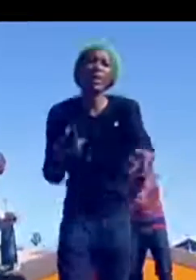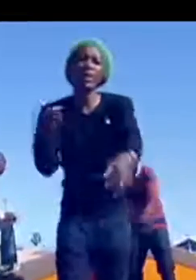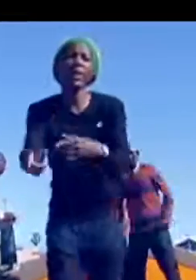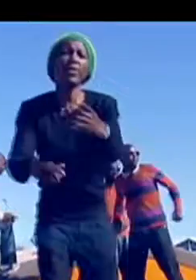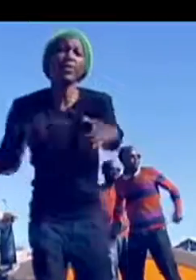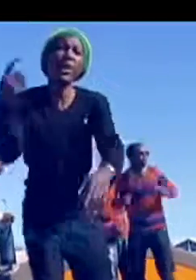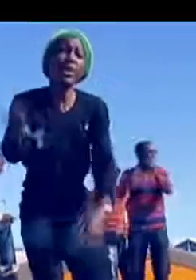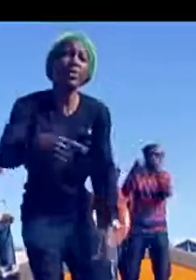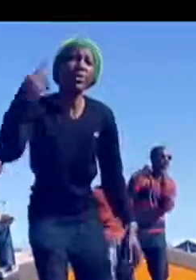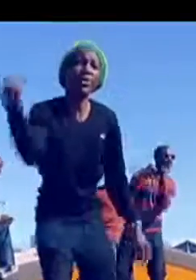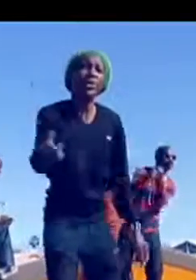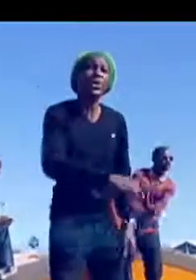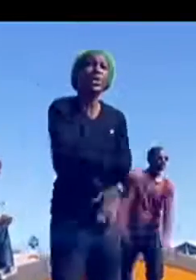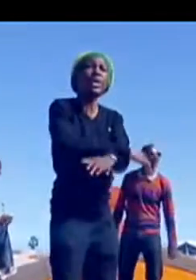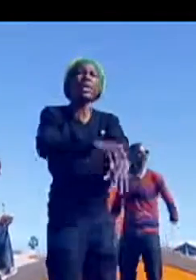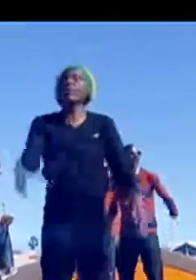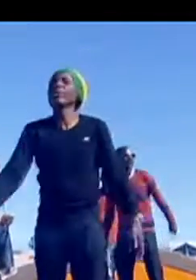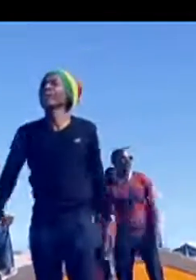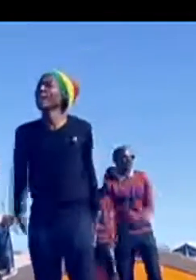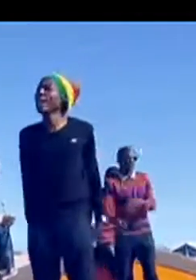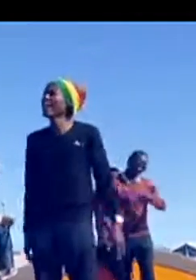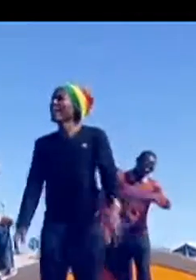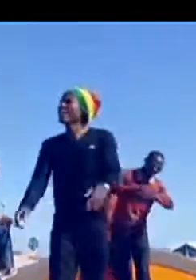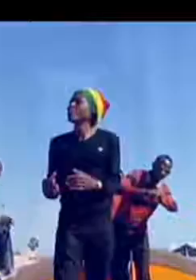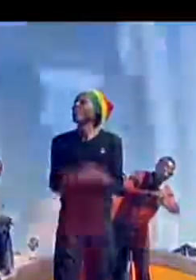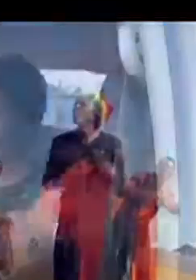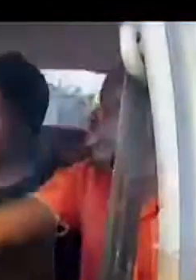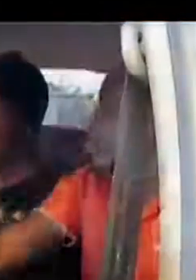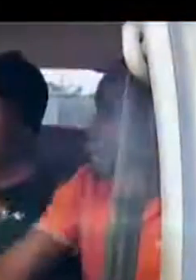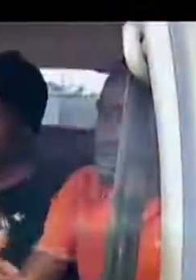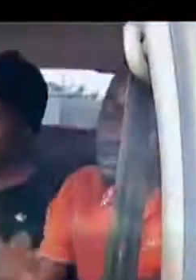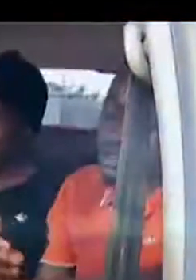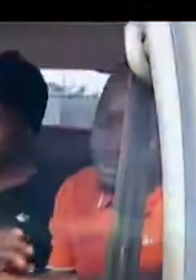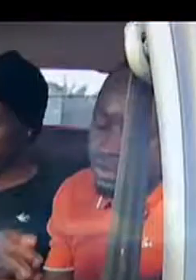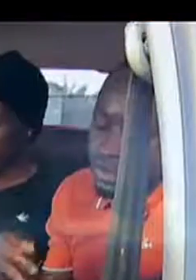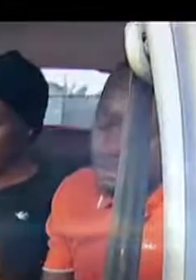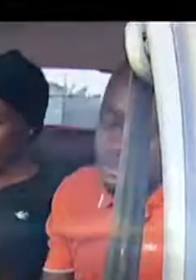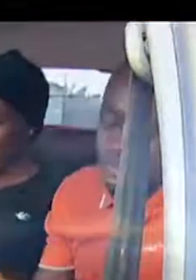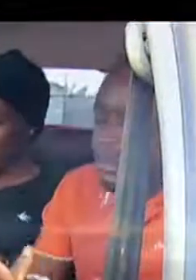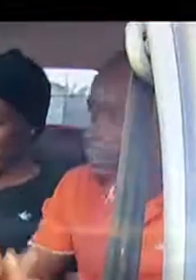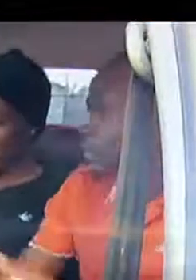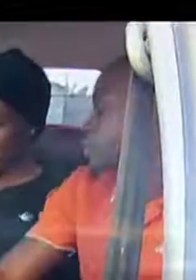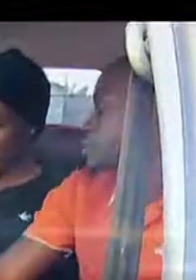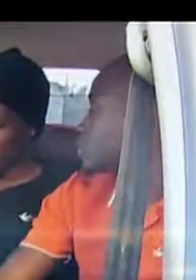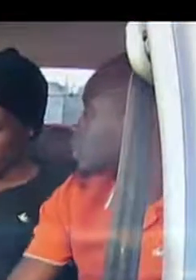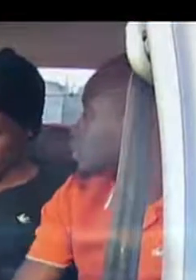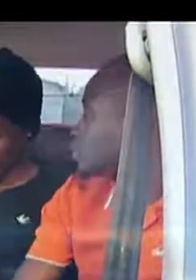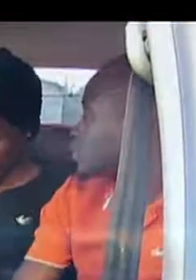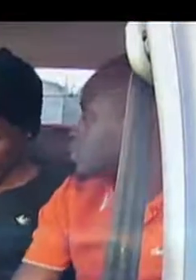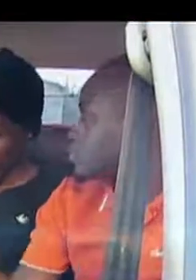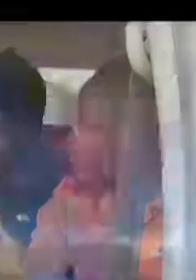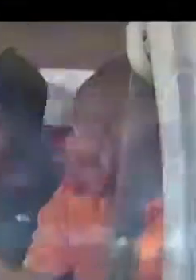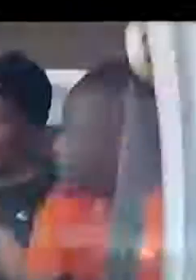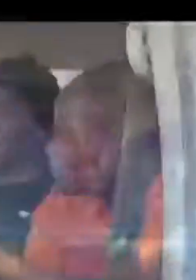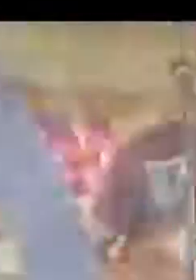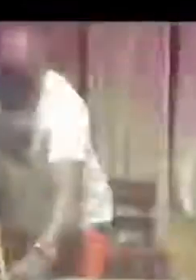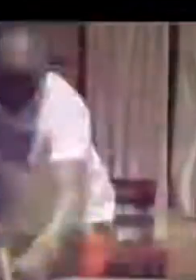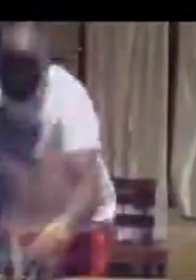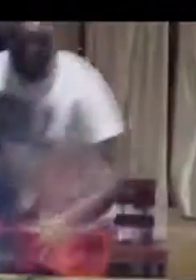Wachenga wakorwa ngwenguro tokaronga, toipo eari matikwetu.